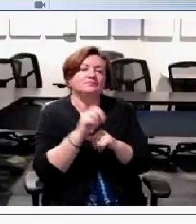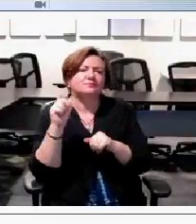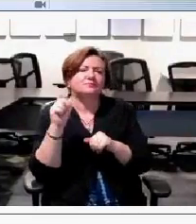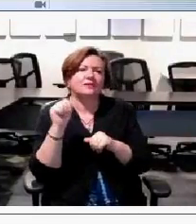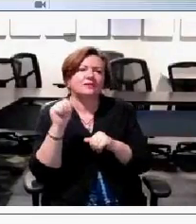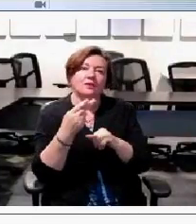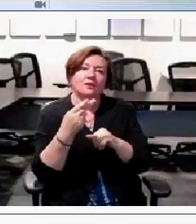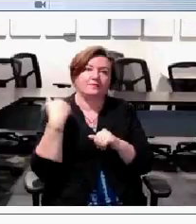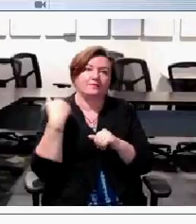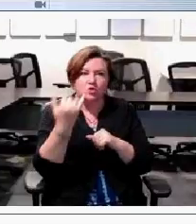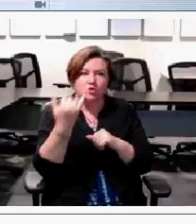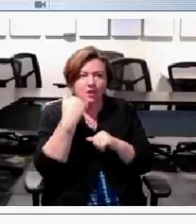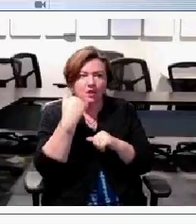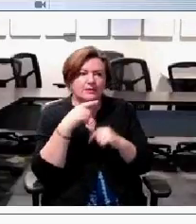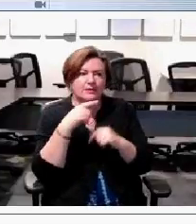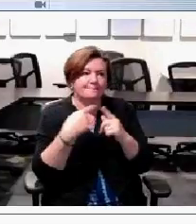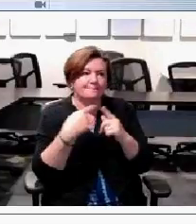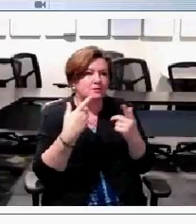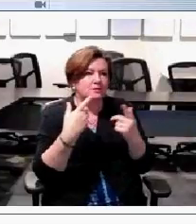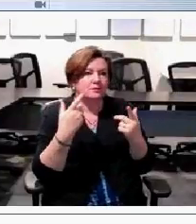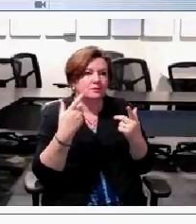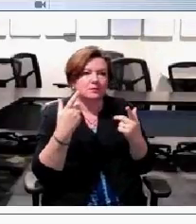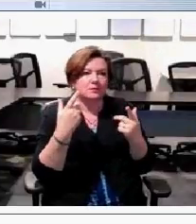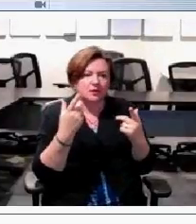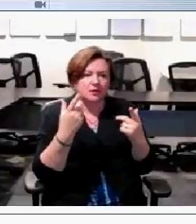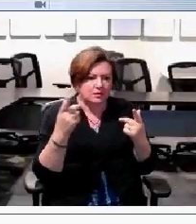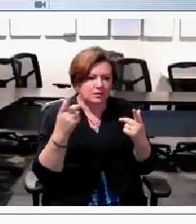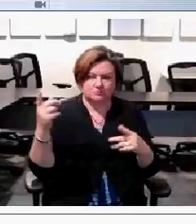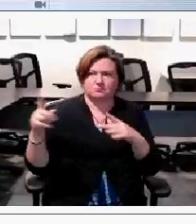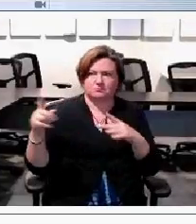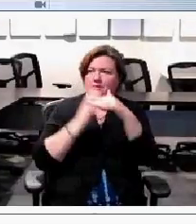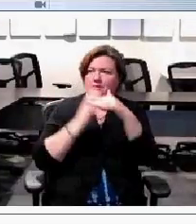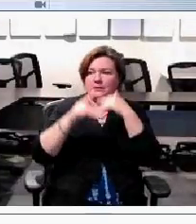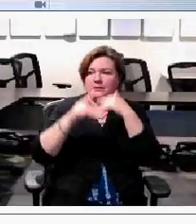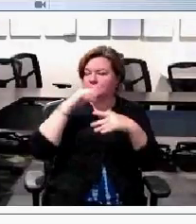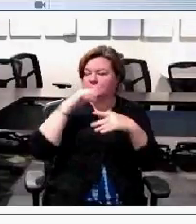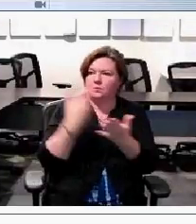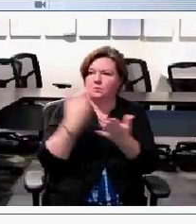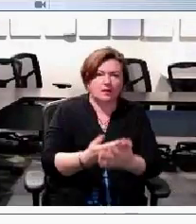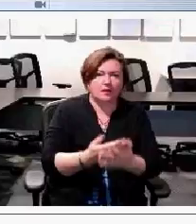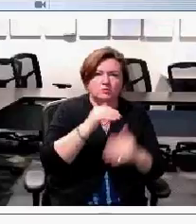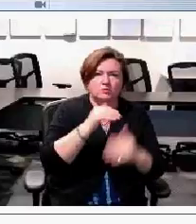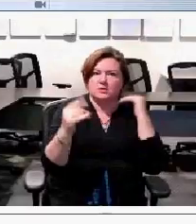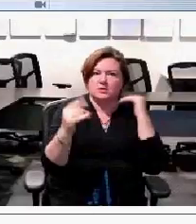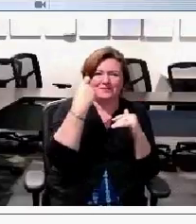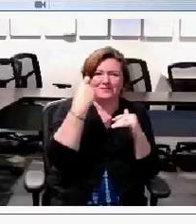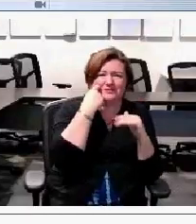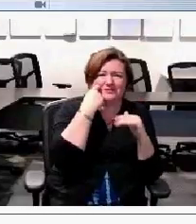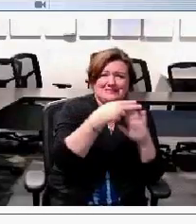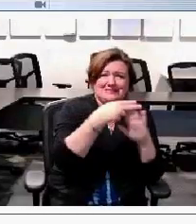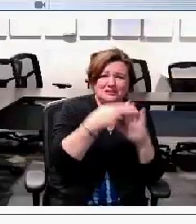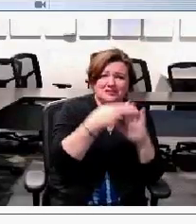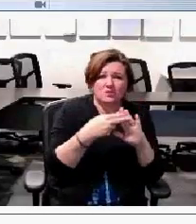So you've called me about kids that have, you know, they're in grade one, they've just been diagnosed. So first, we're very open